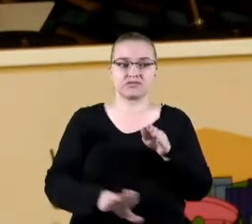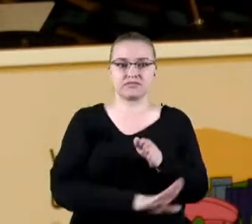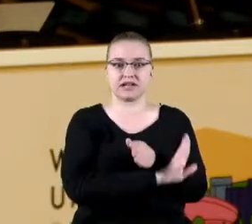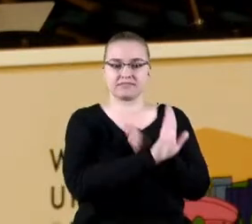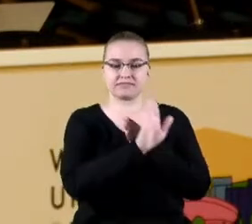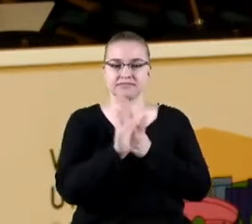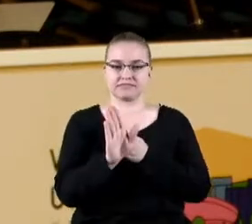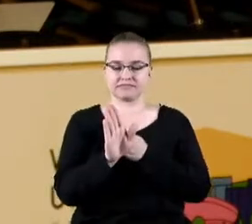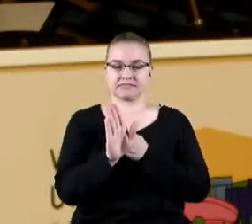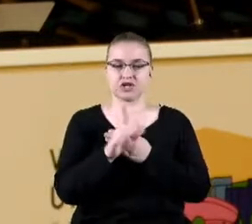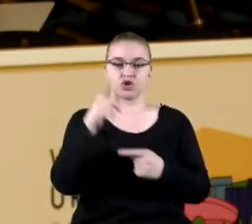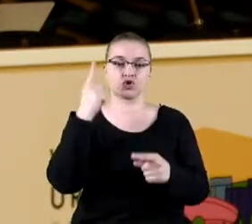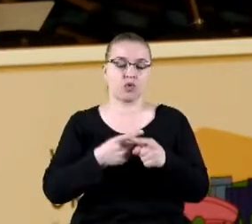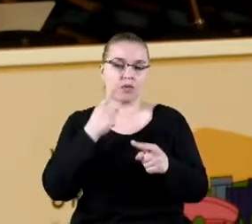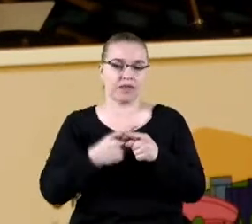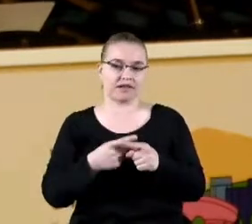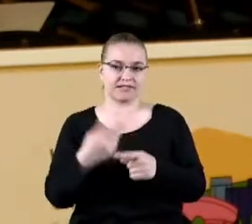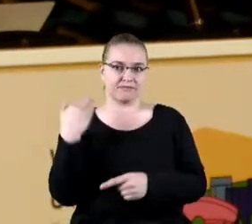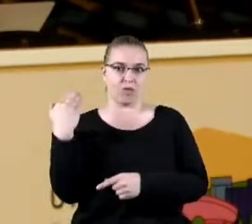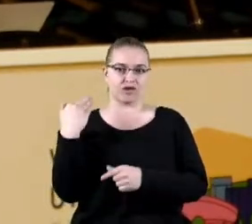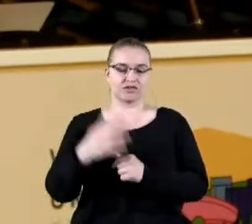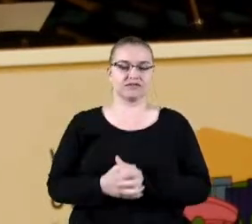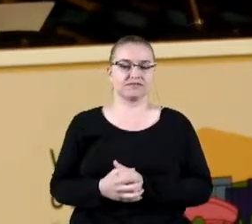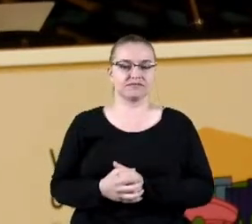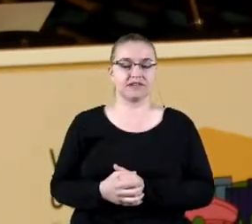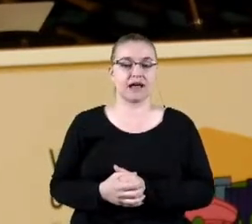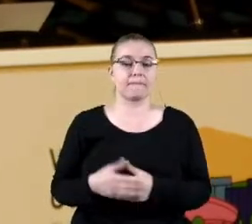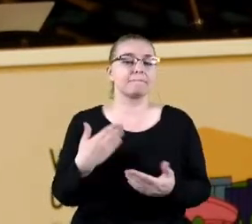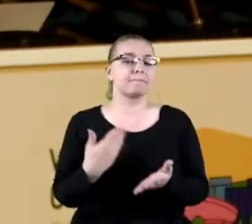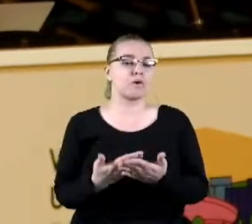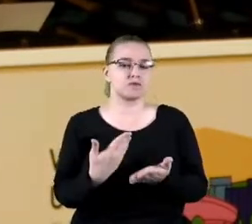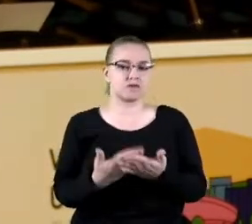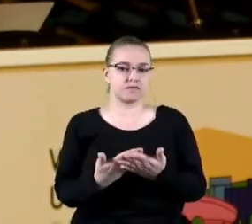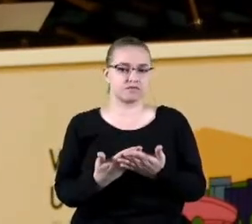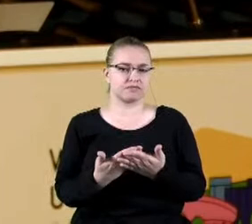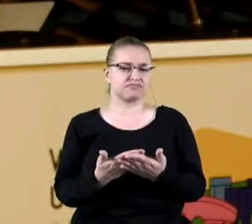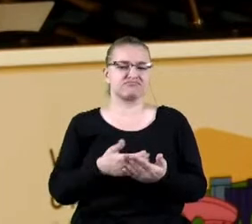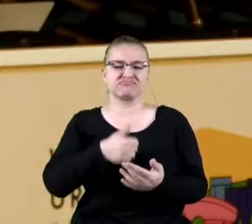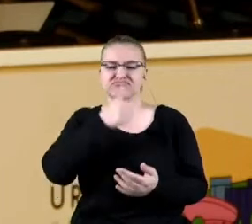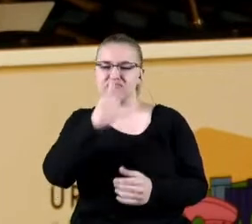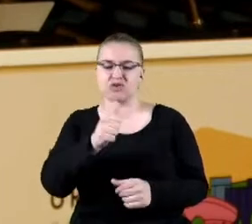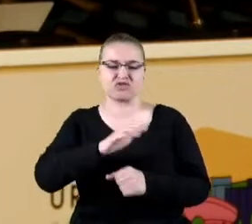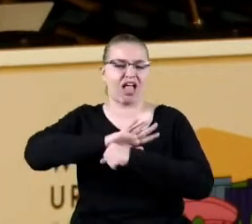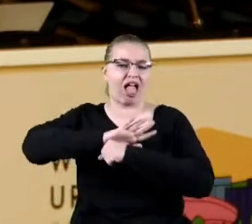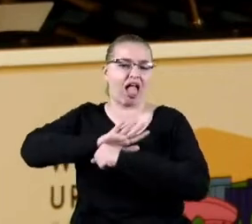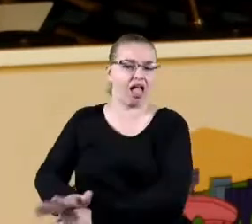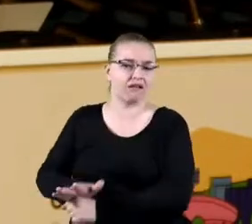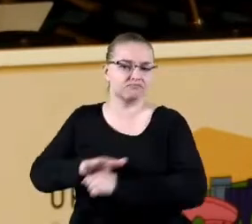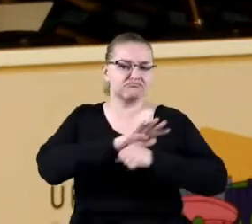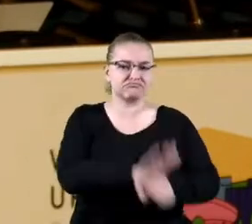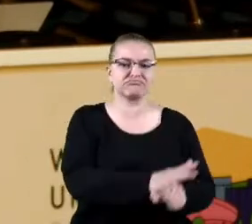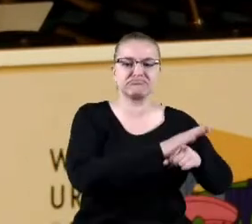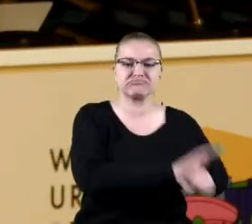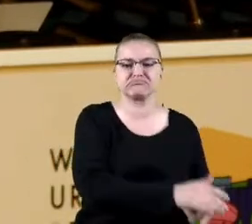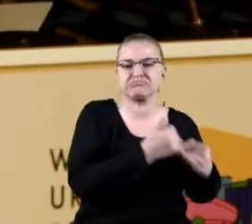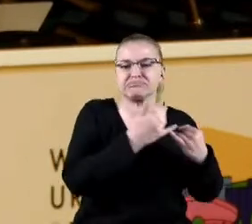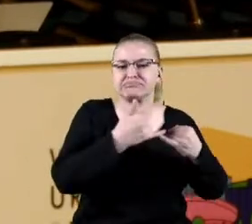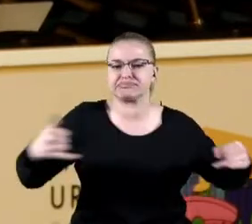to leave no one behind as specified in the 2030